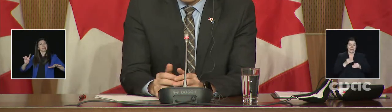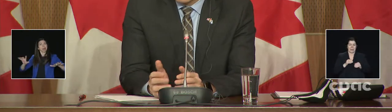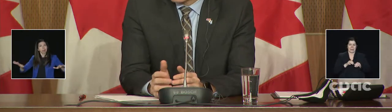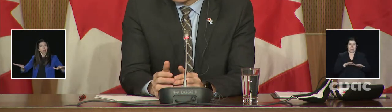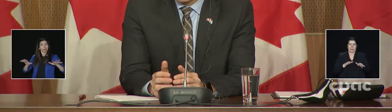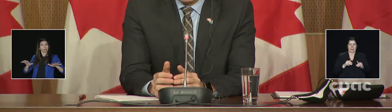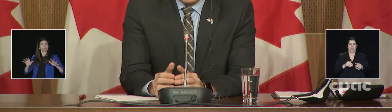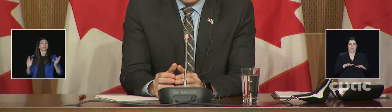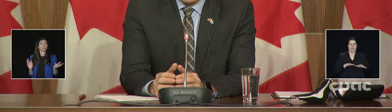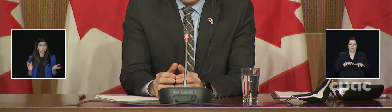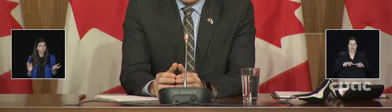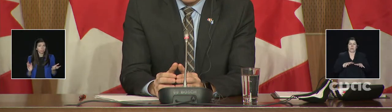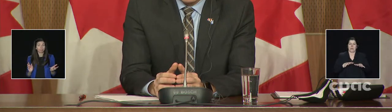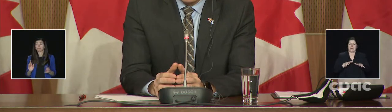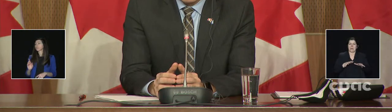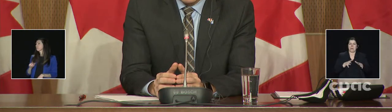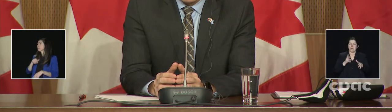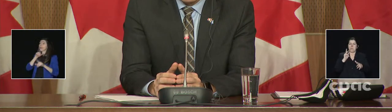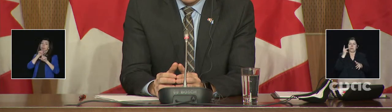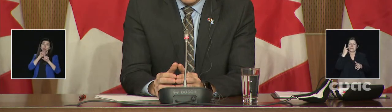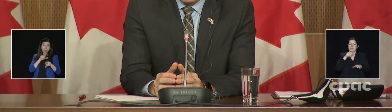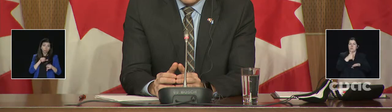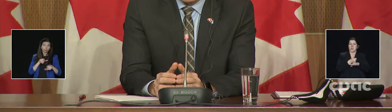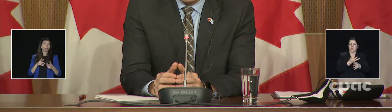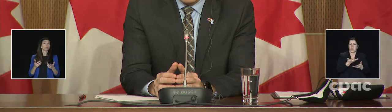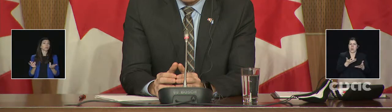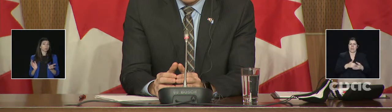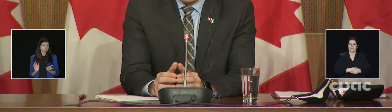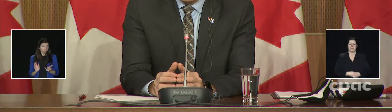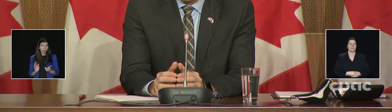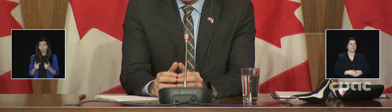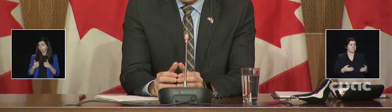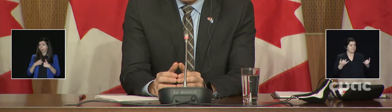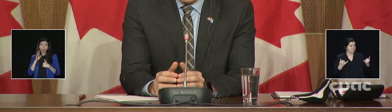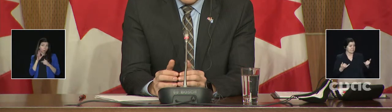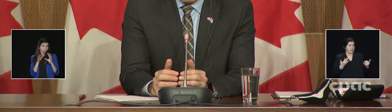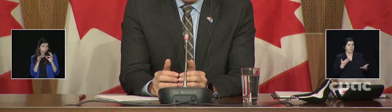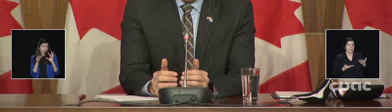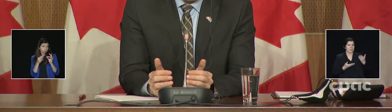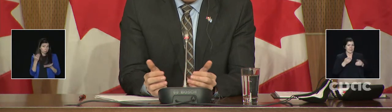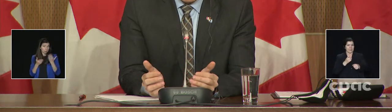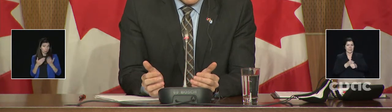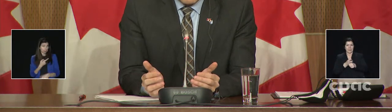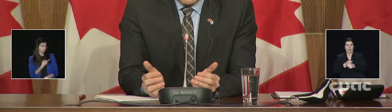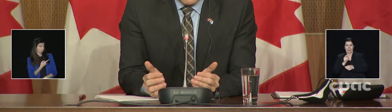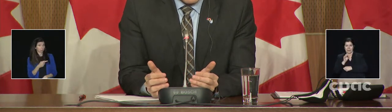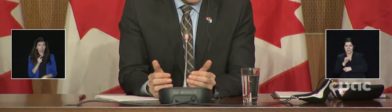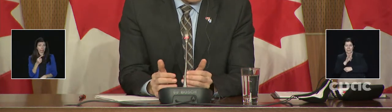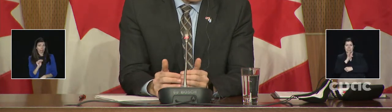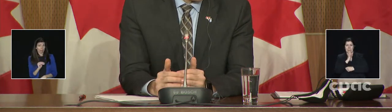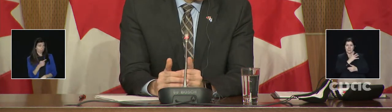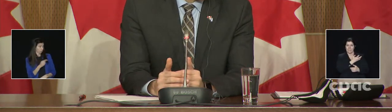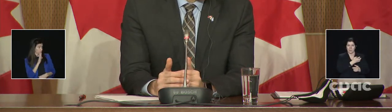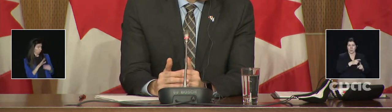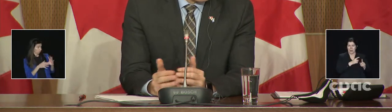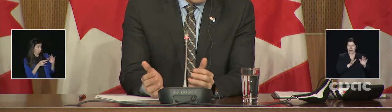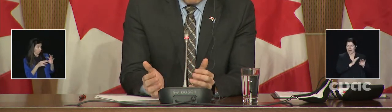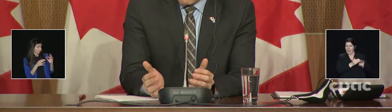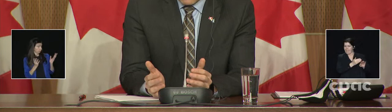in if you want, if you allow that to happen. Until now, the public health measures that have